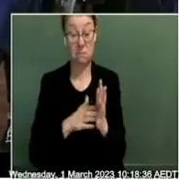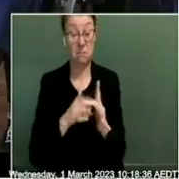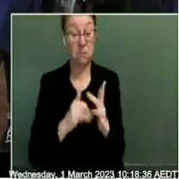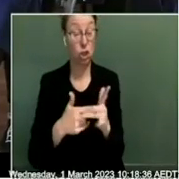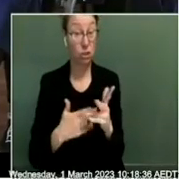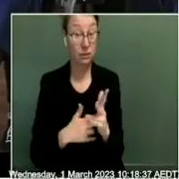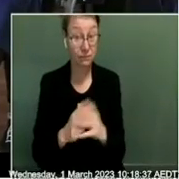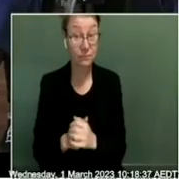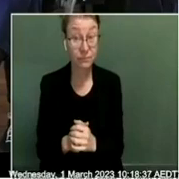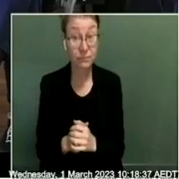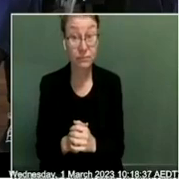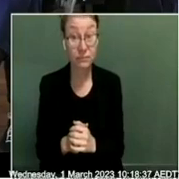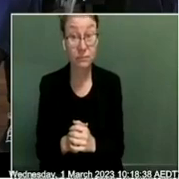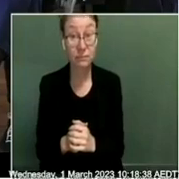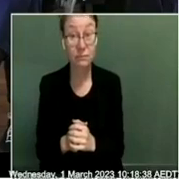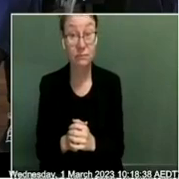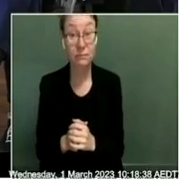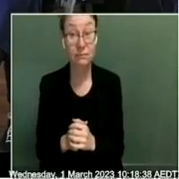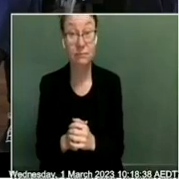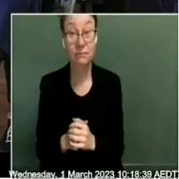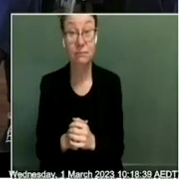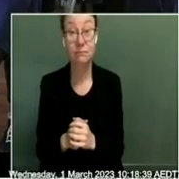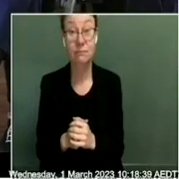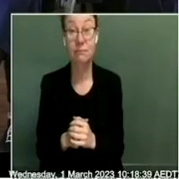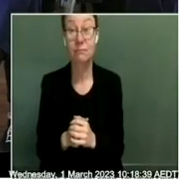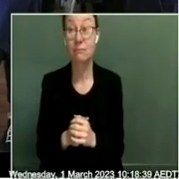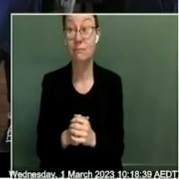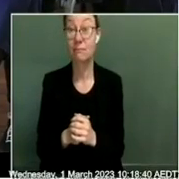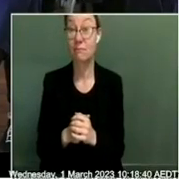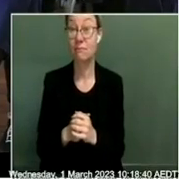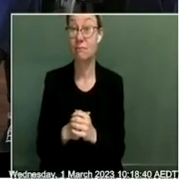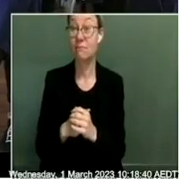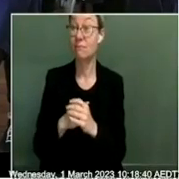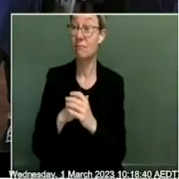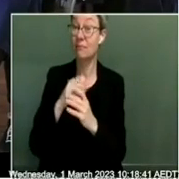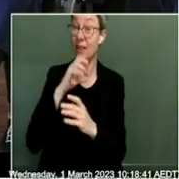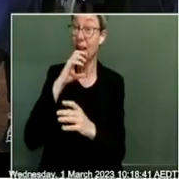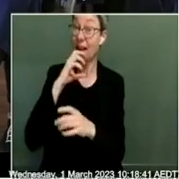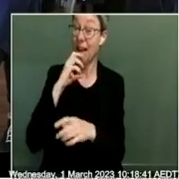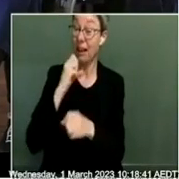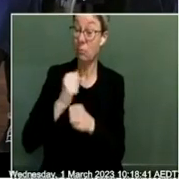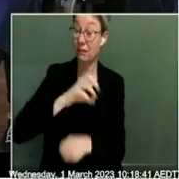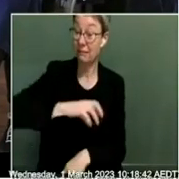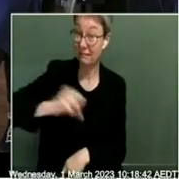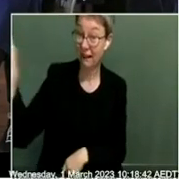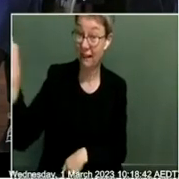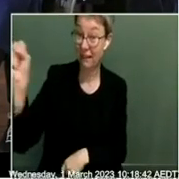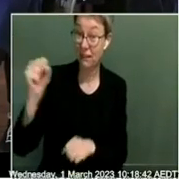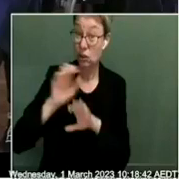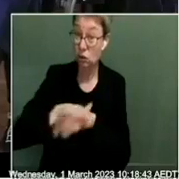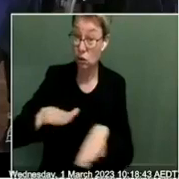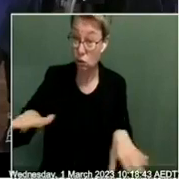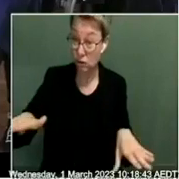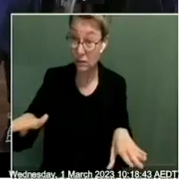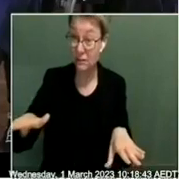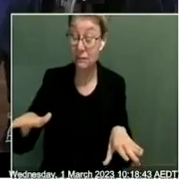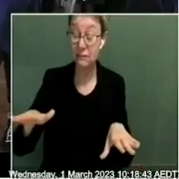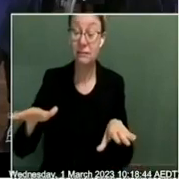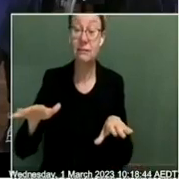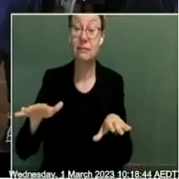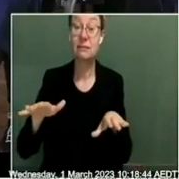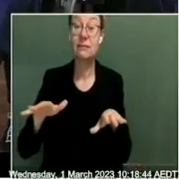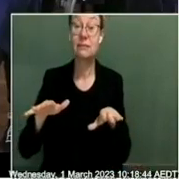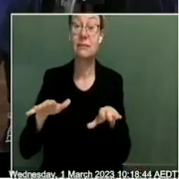mum, Uncle Ronnie and Aunt Gloria, whilst my grandmother was in hospital, terminally ill with TB, my grandfather was